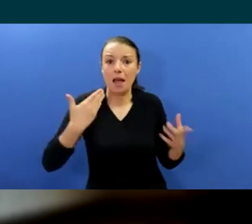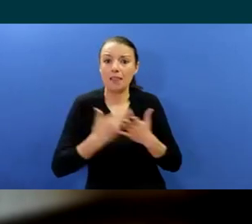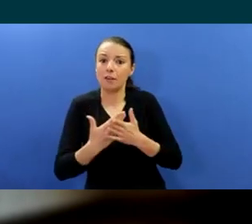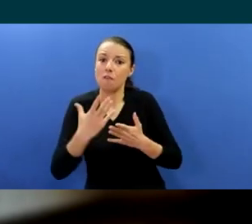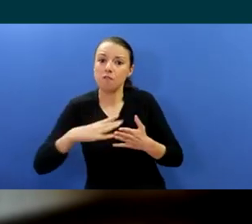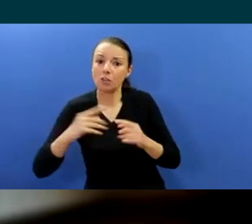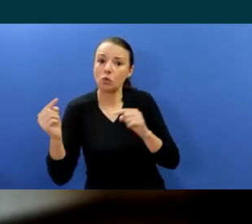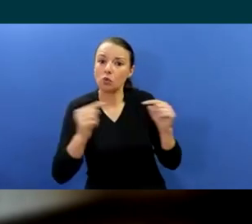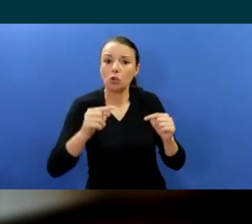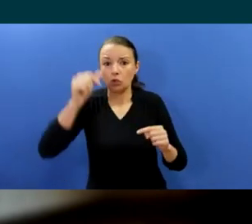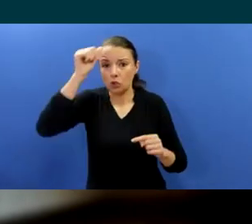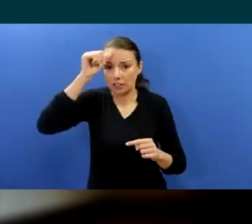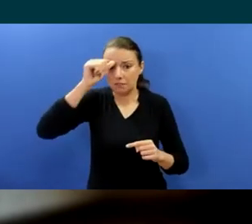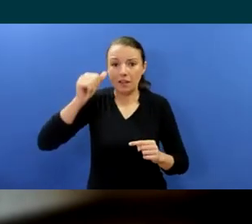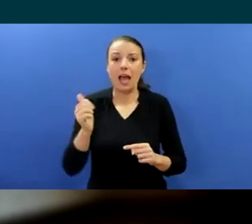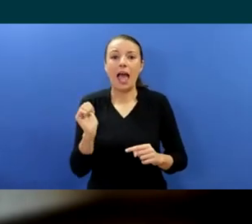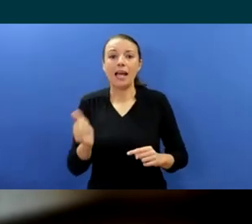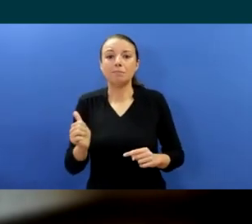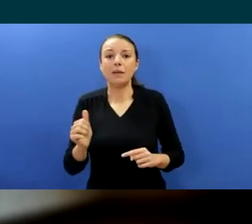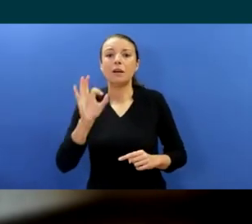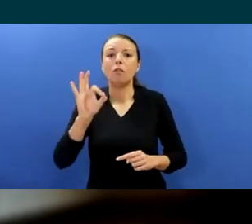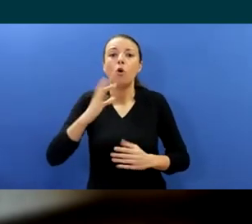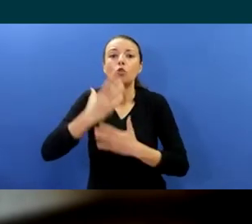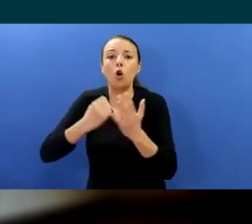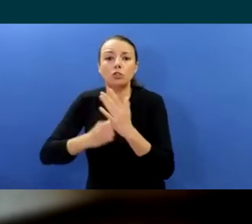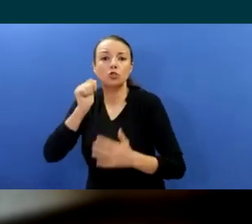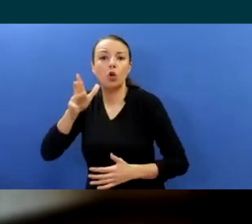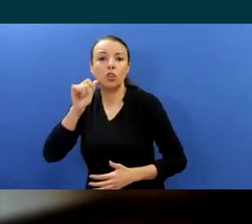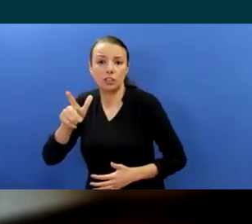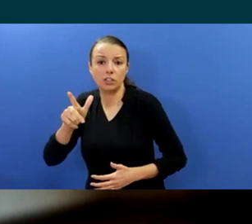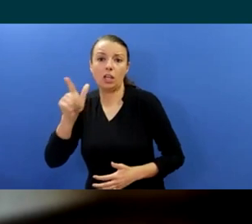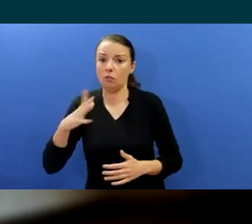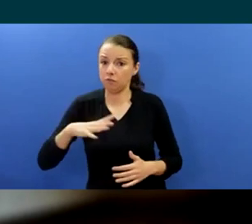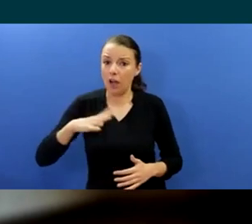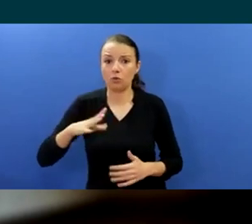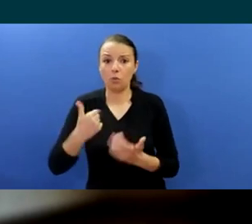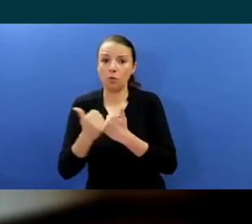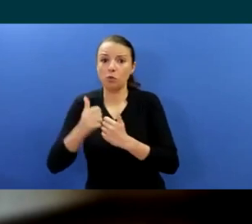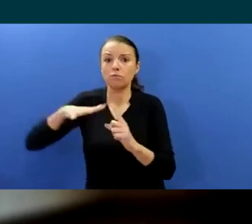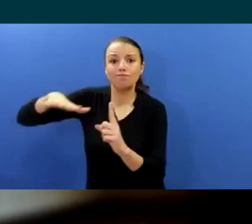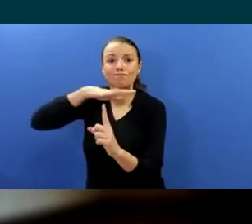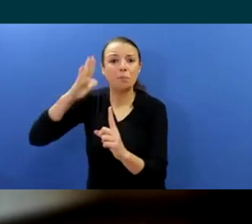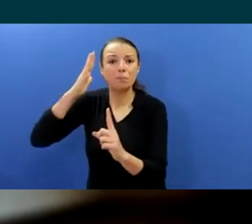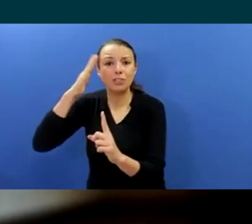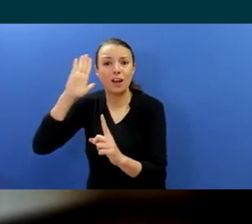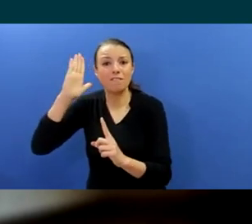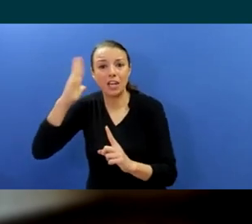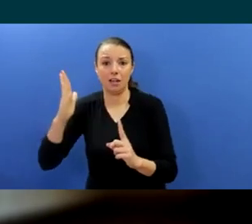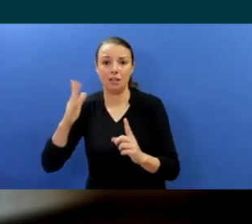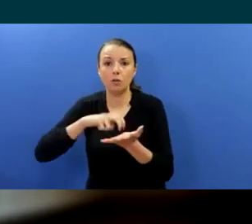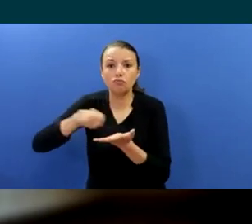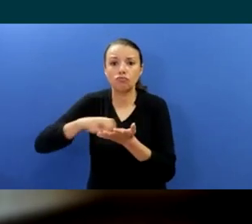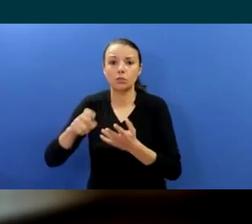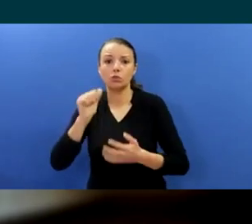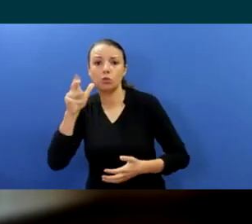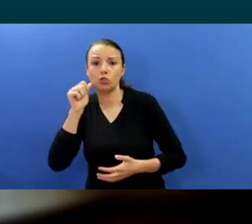use expertise, like the fact that you live in a place gives you some kind of expertise of everyday life and everyday